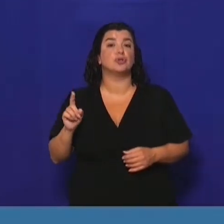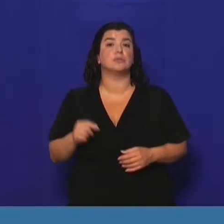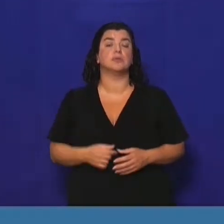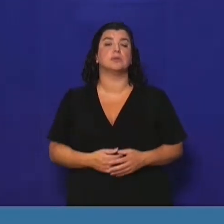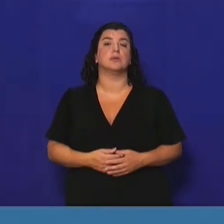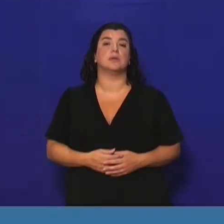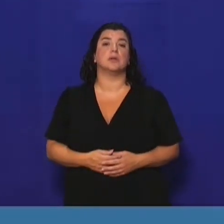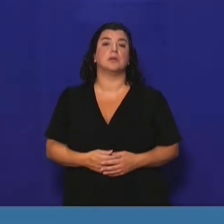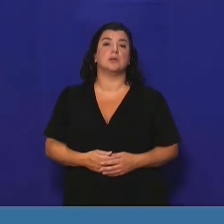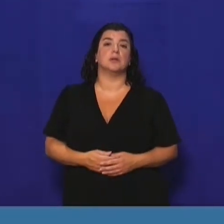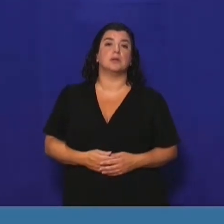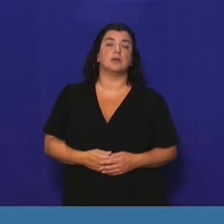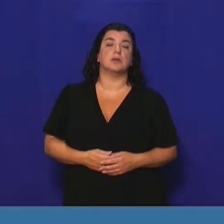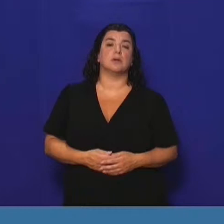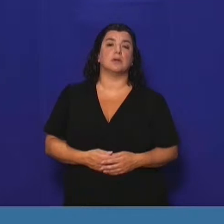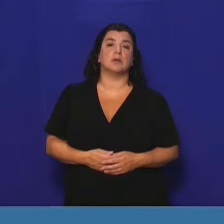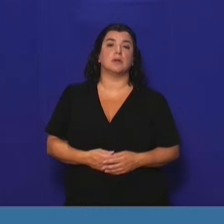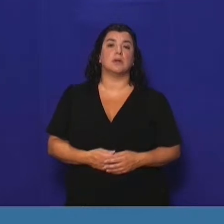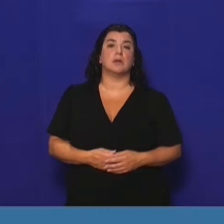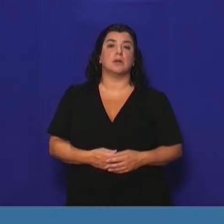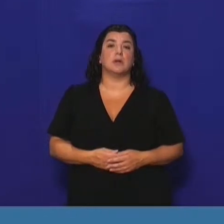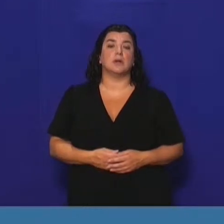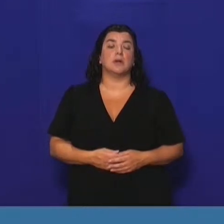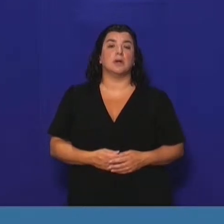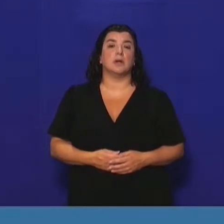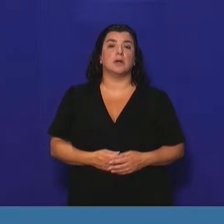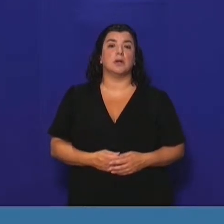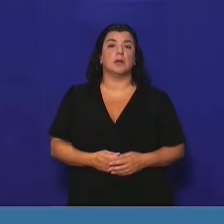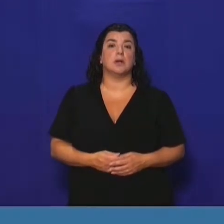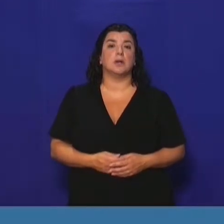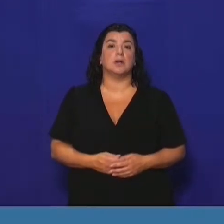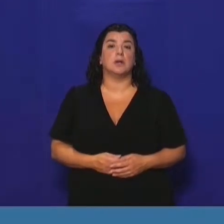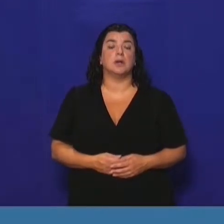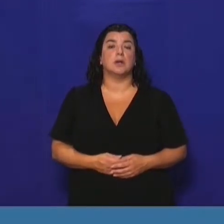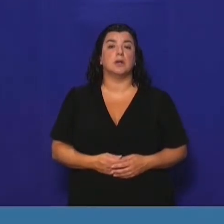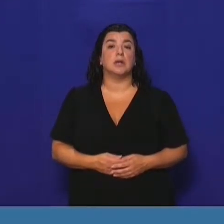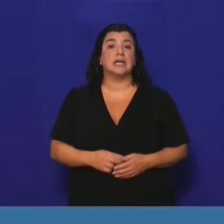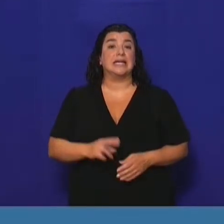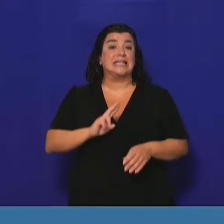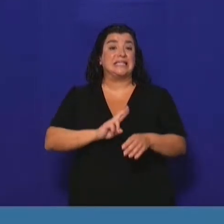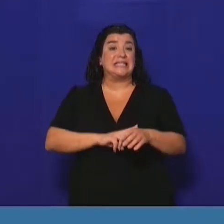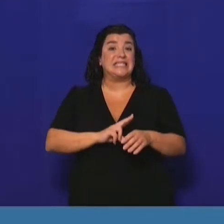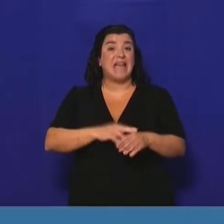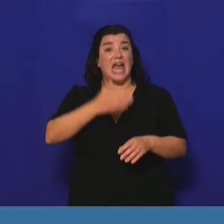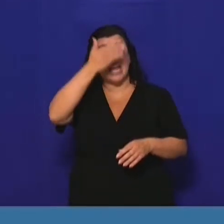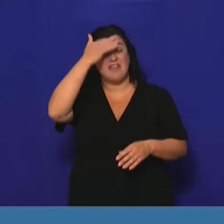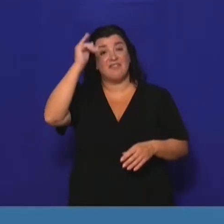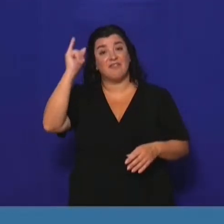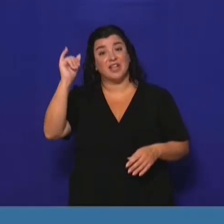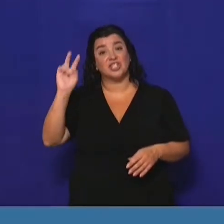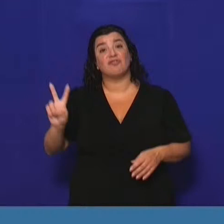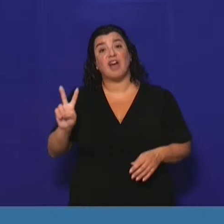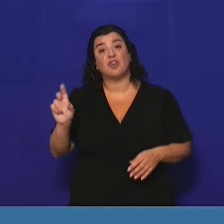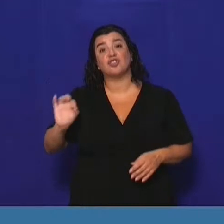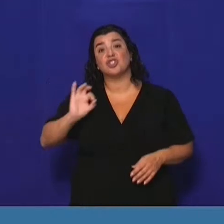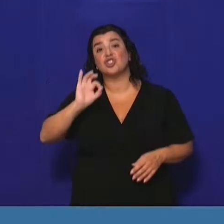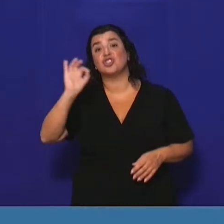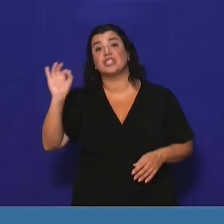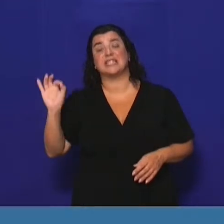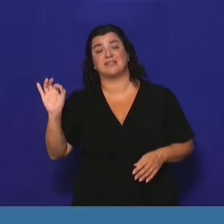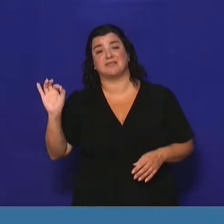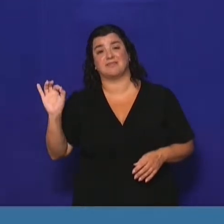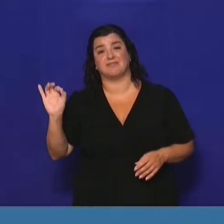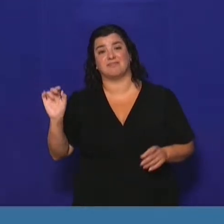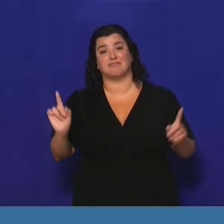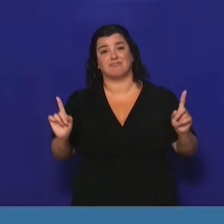xtejt il-letteratura li seta' kien xi infezzjoni virus ġdid. Li qegħdin nagħmlu